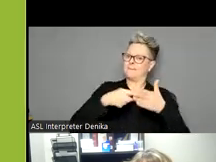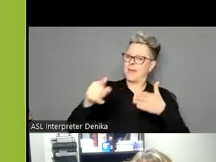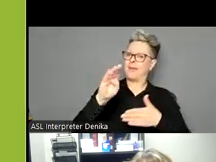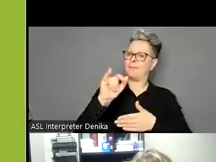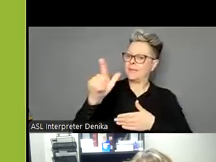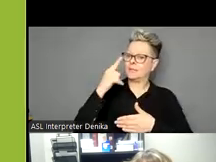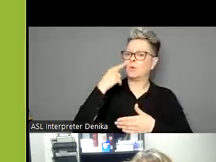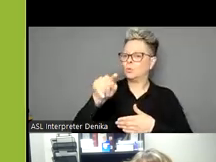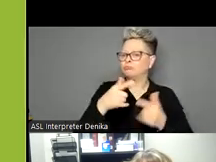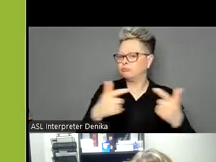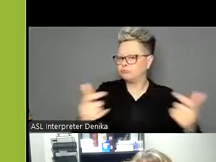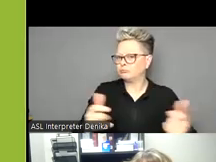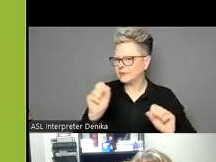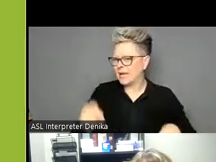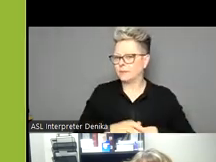comes.